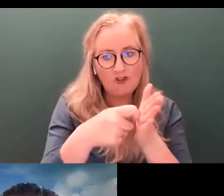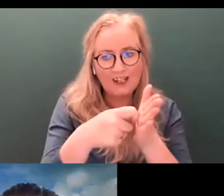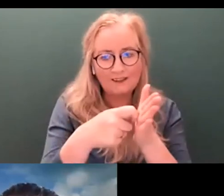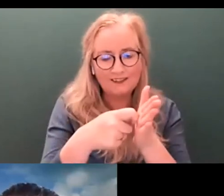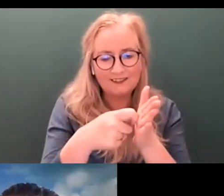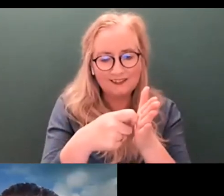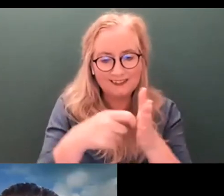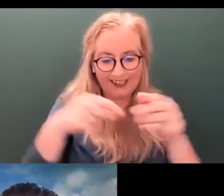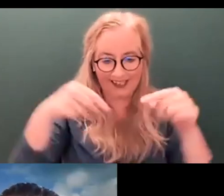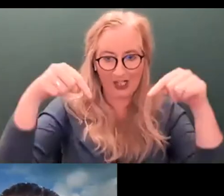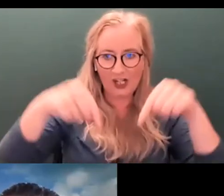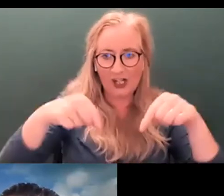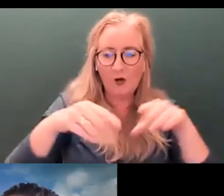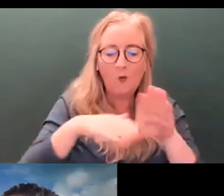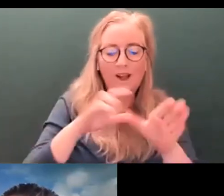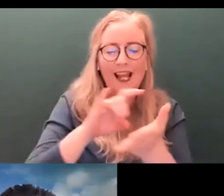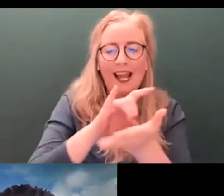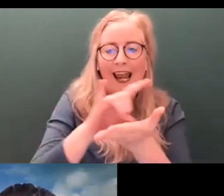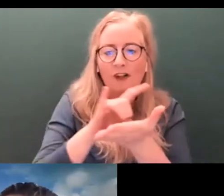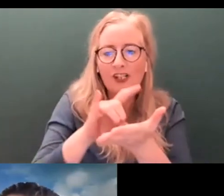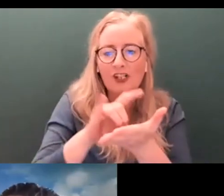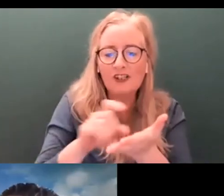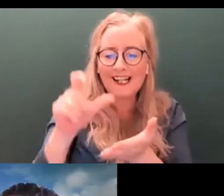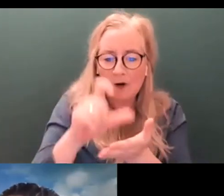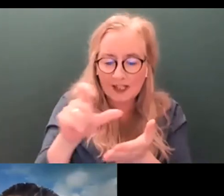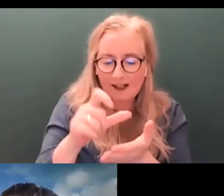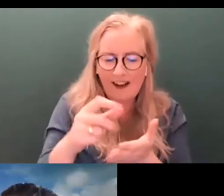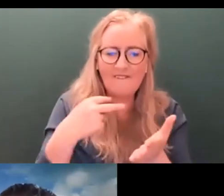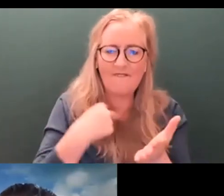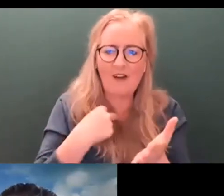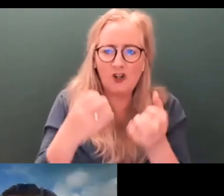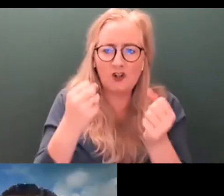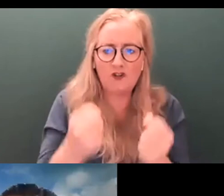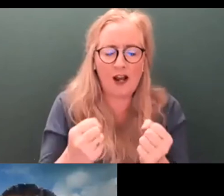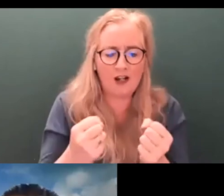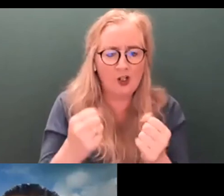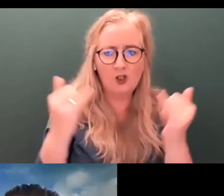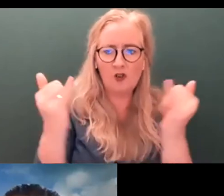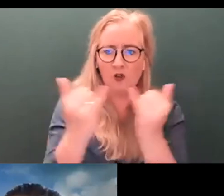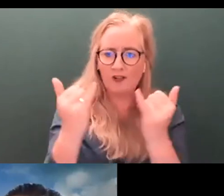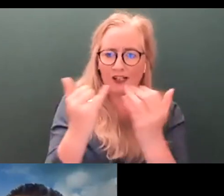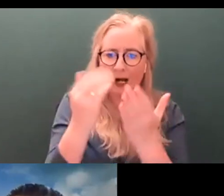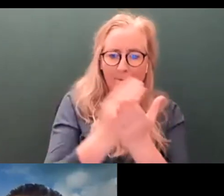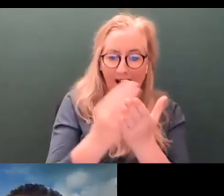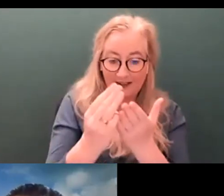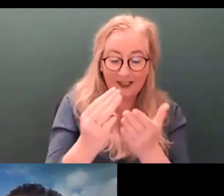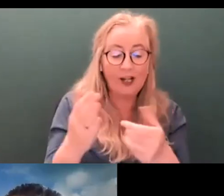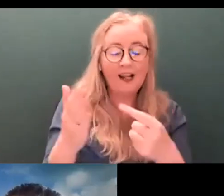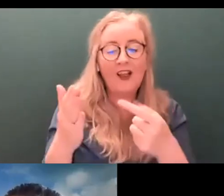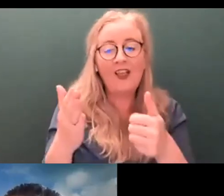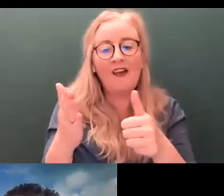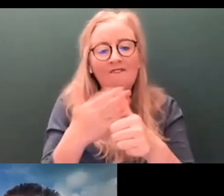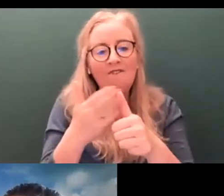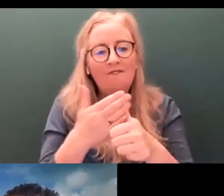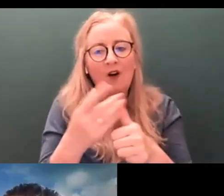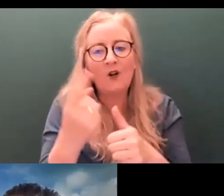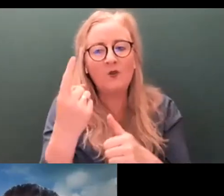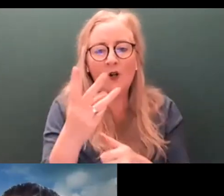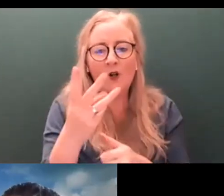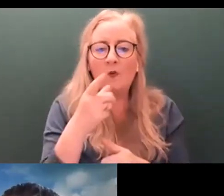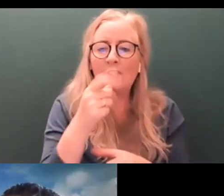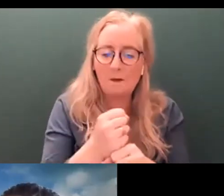projects here with the Heritage Council, that have a very strong social element to them. The first project I'll talk about is